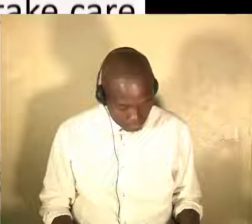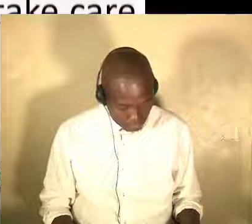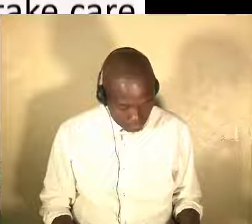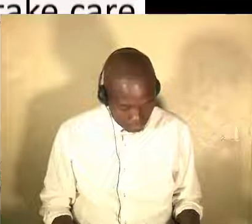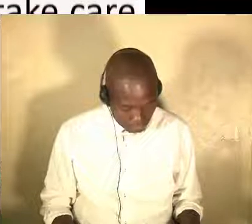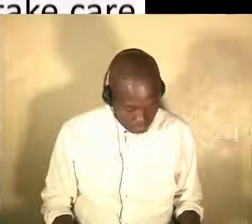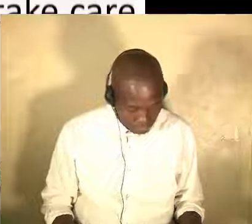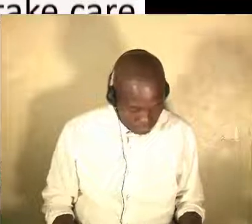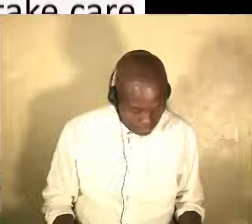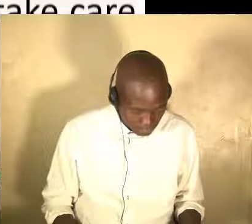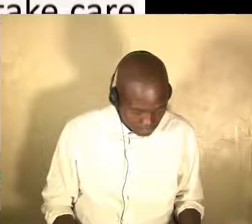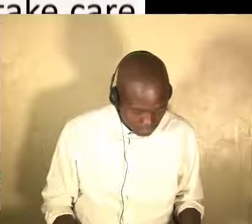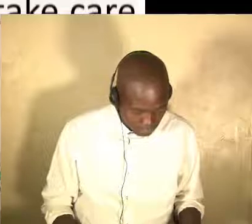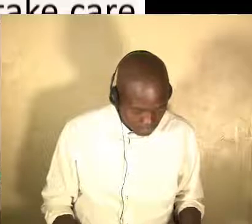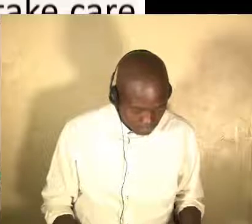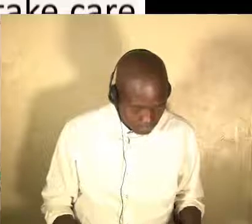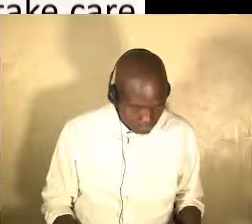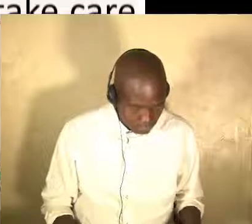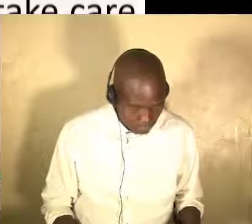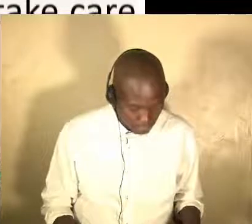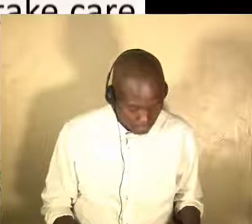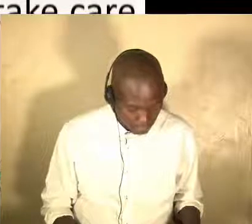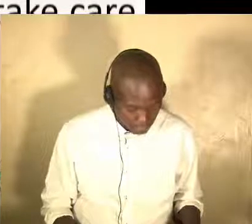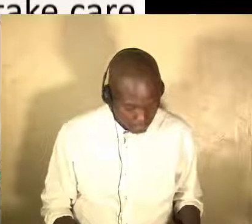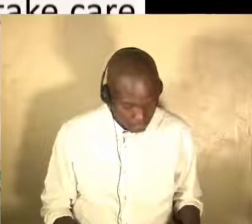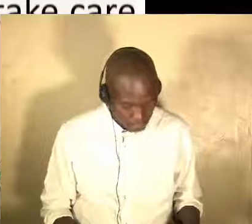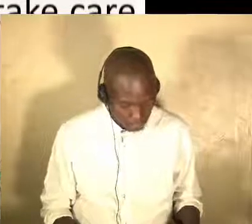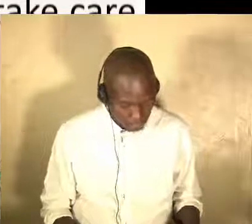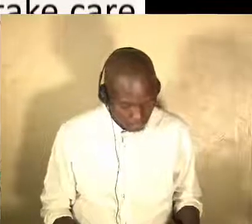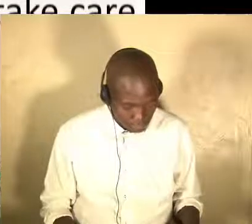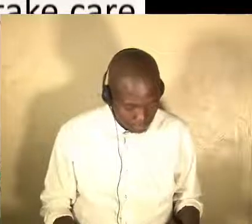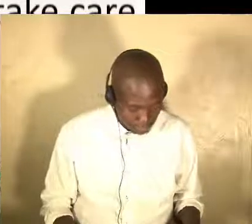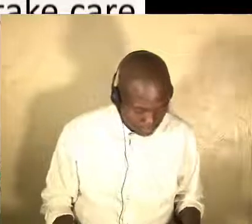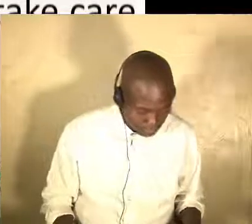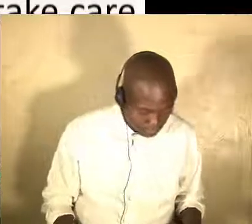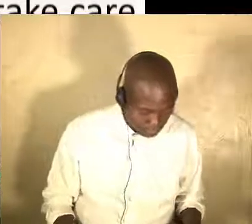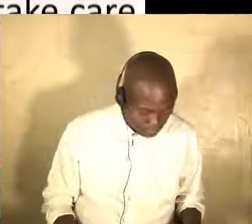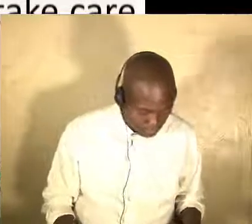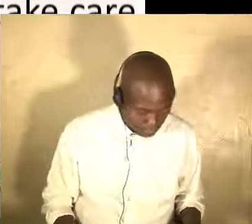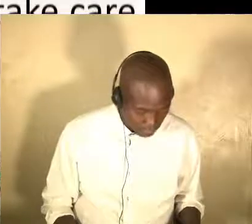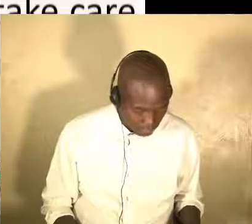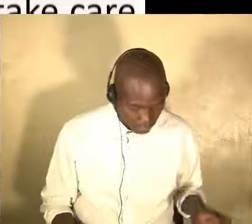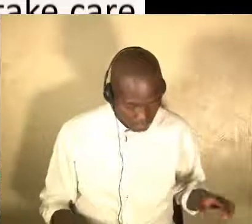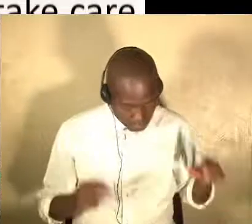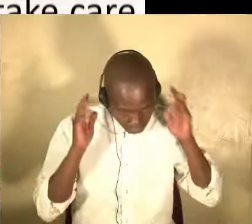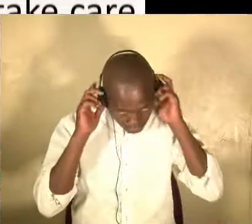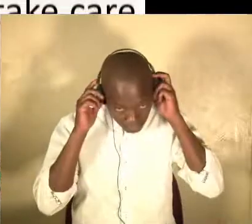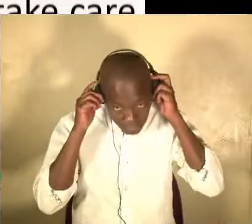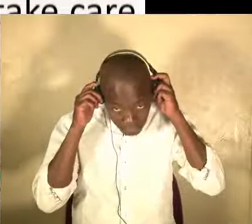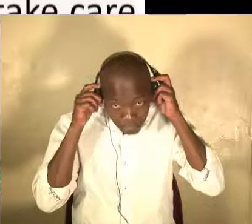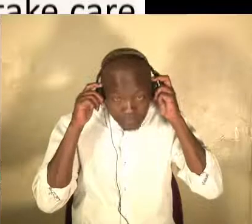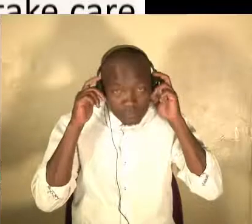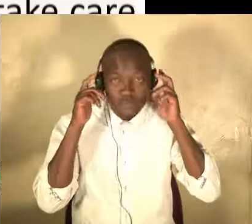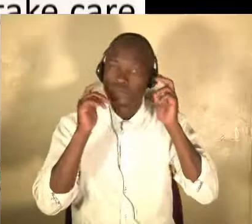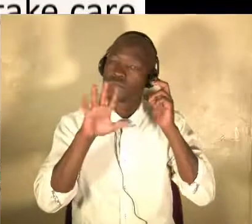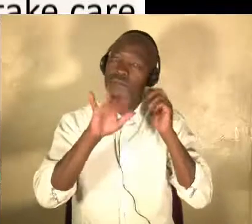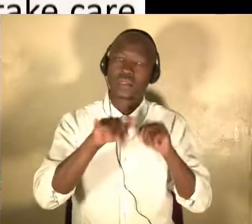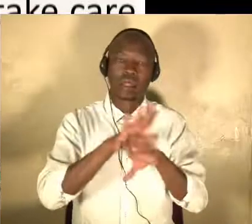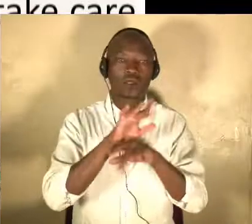under such stringent care, such as foster care or even child and youth care centers. So that's why we need